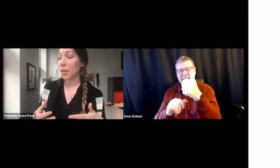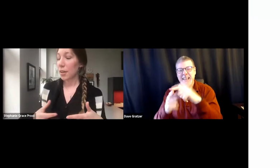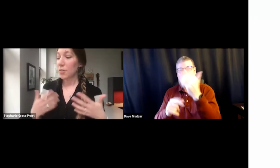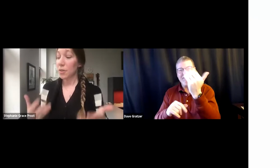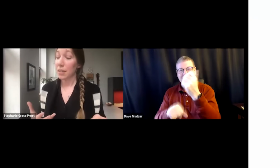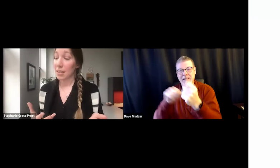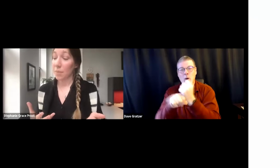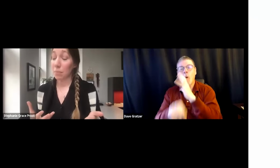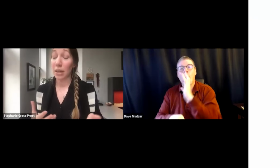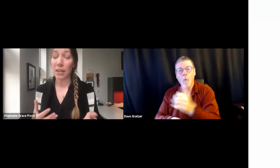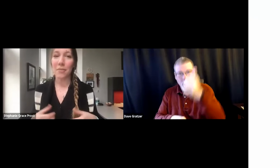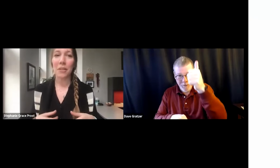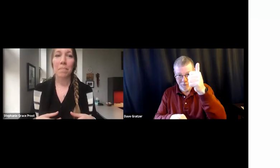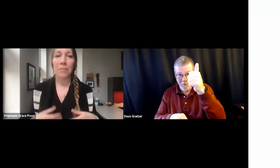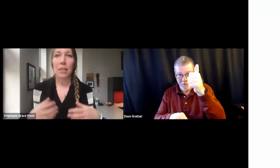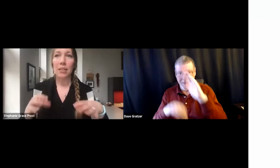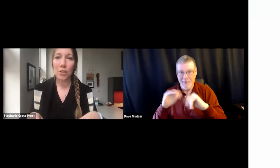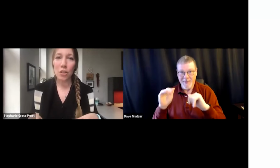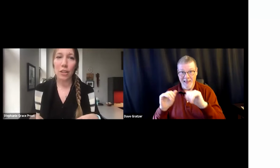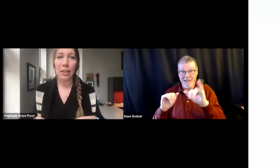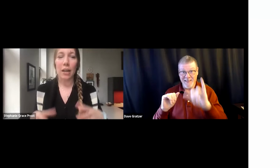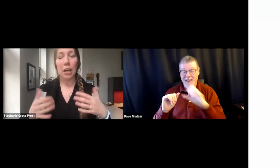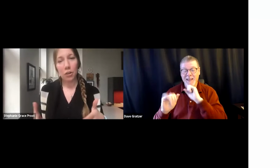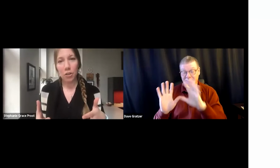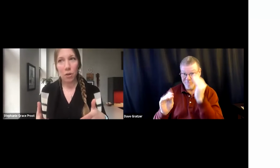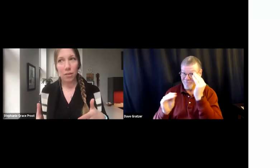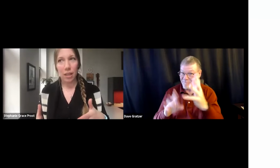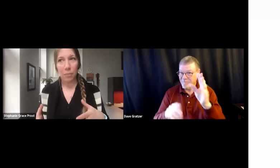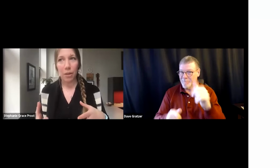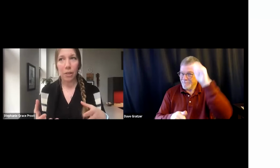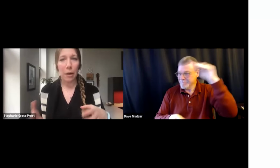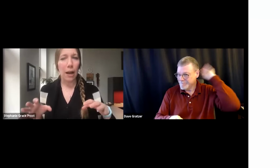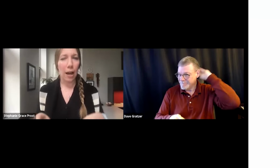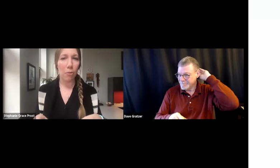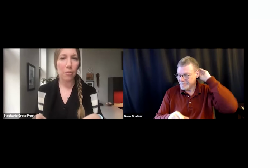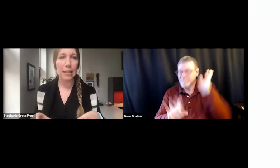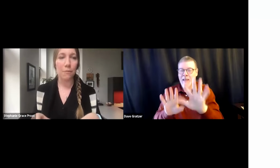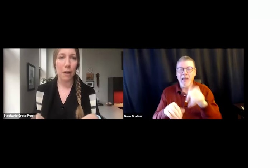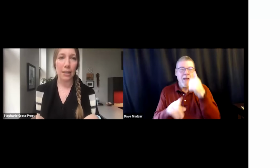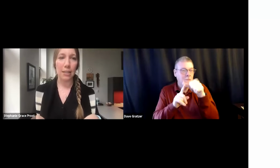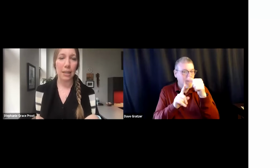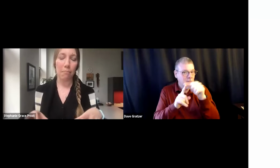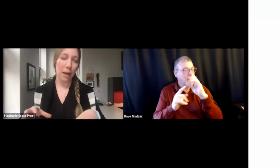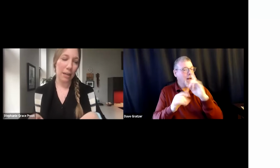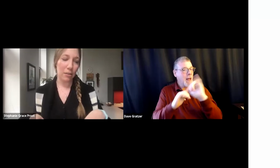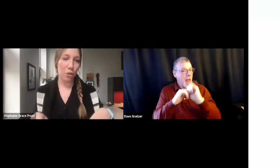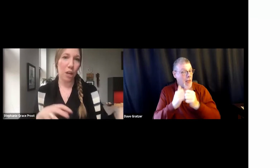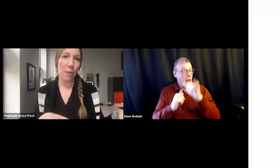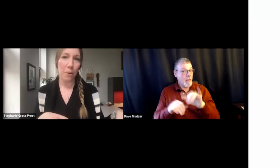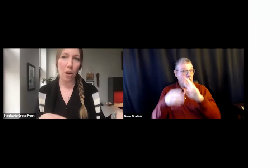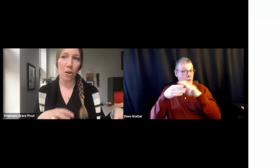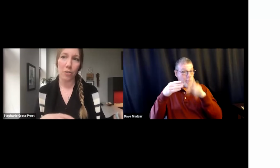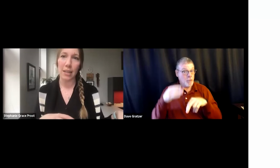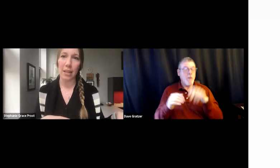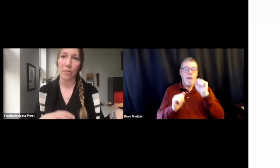senior. So something to keep in mind. Additionally, I encourage you all to think briefly about how this finding might